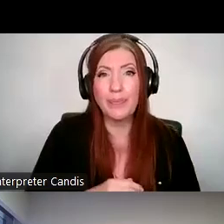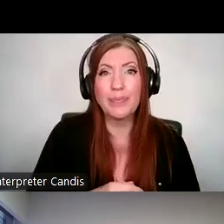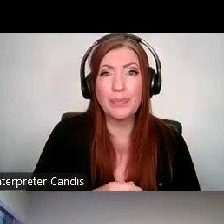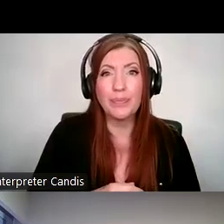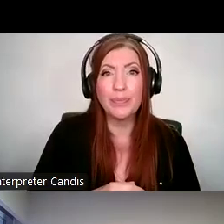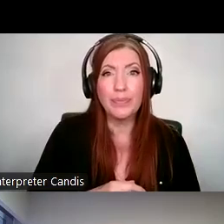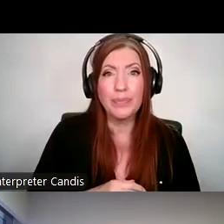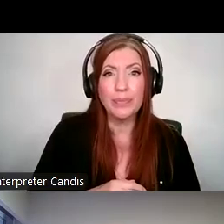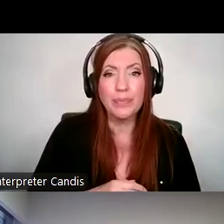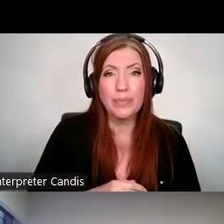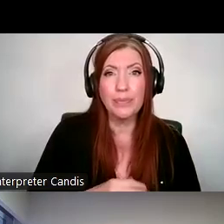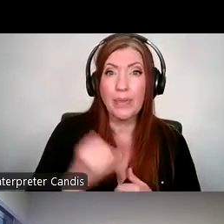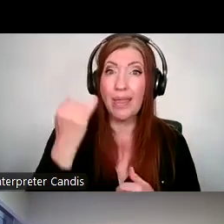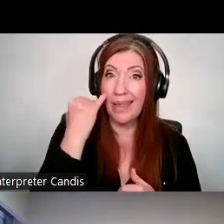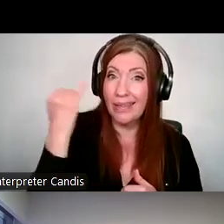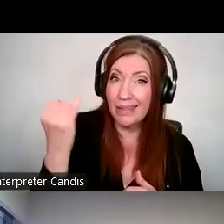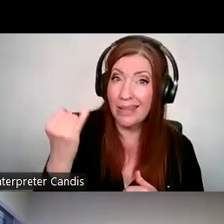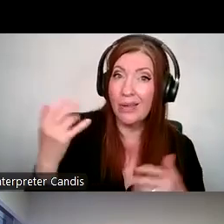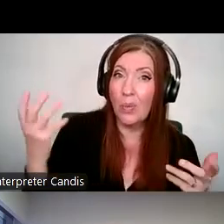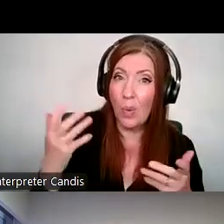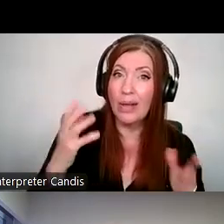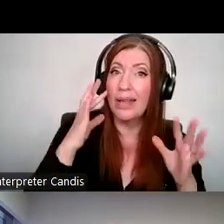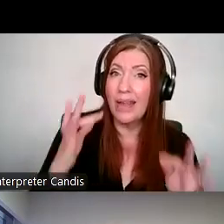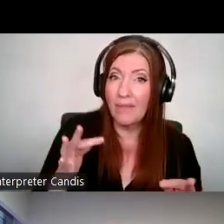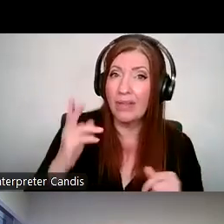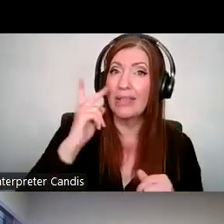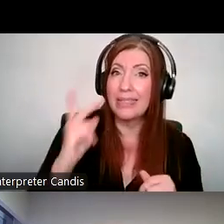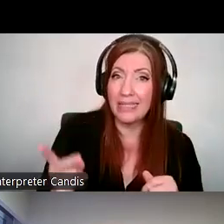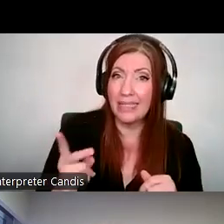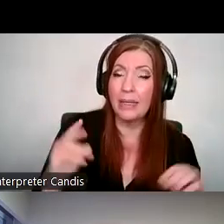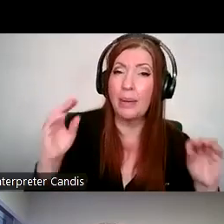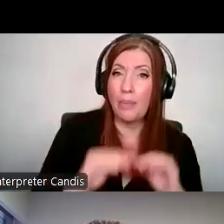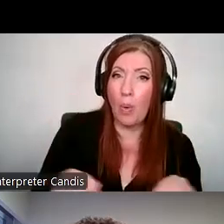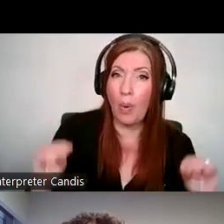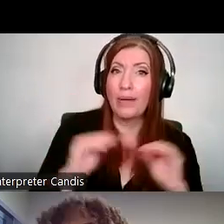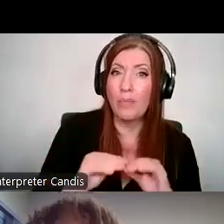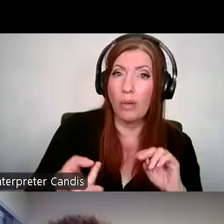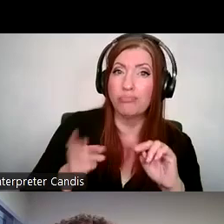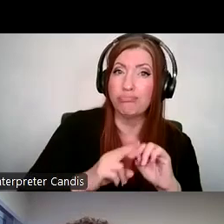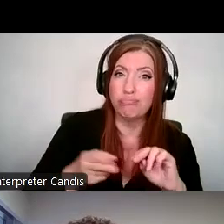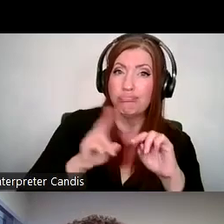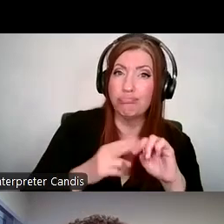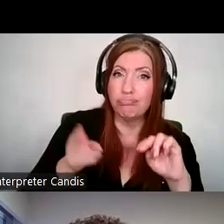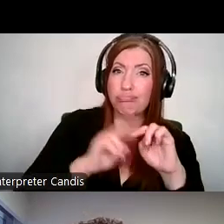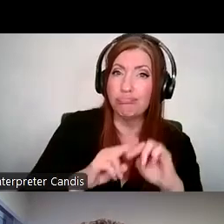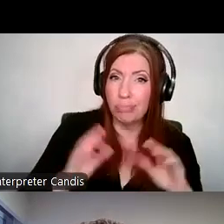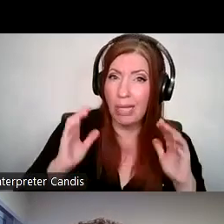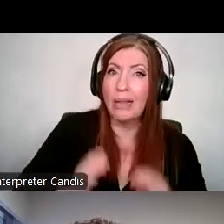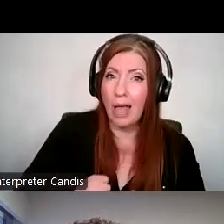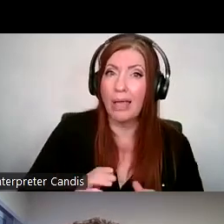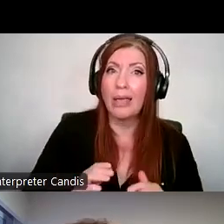idea was we've been definitely seeing more and more clients under the influence